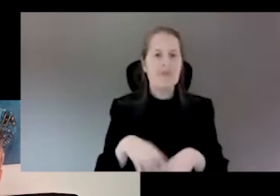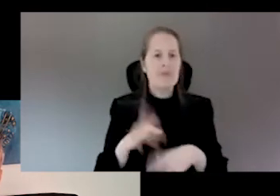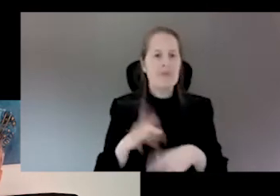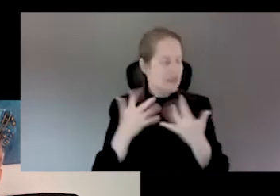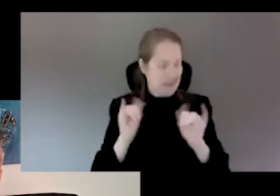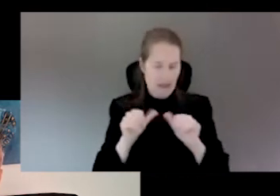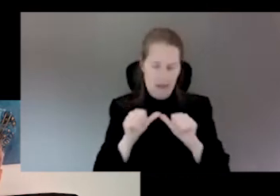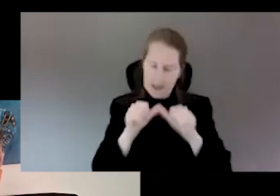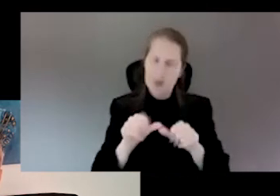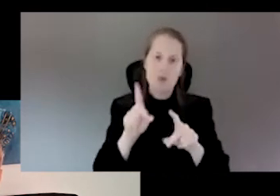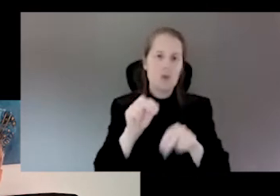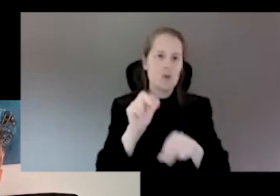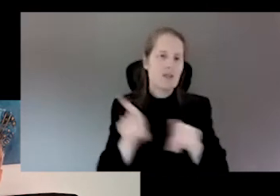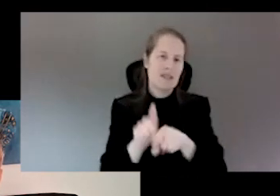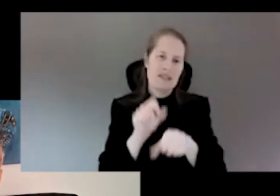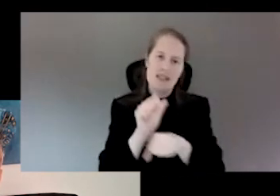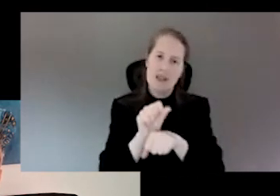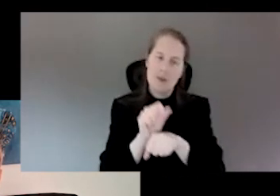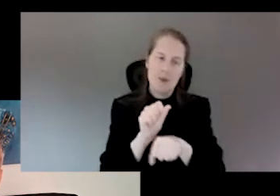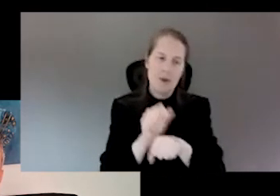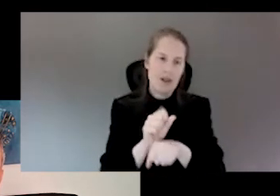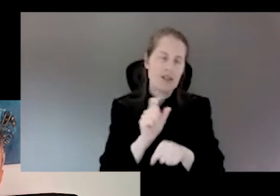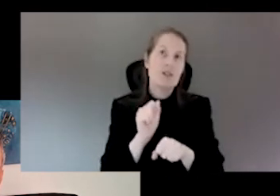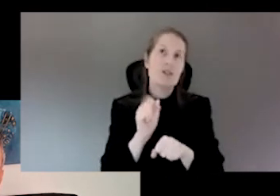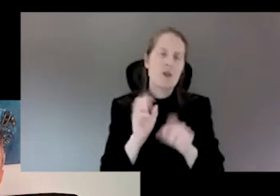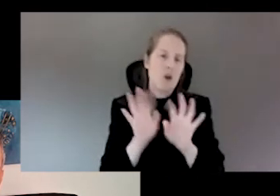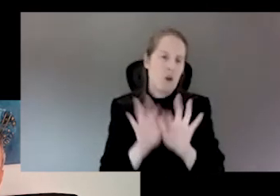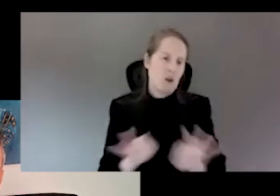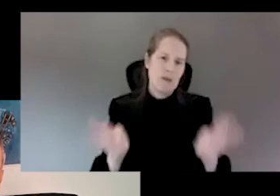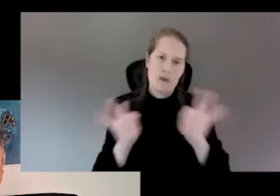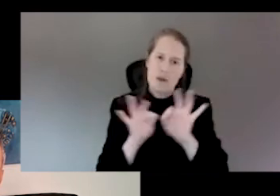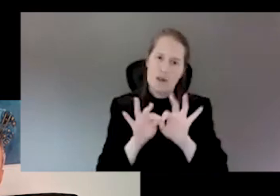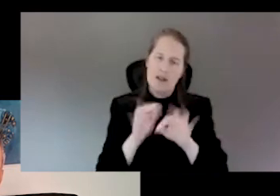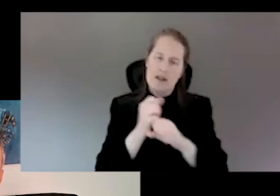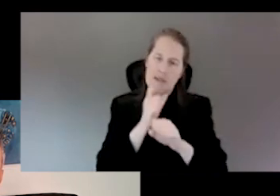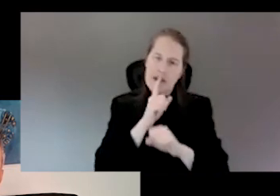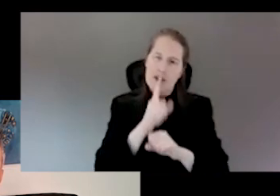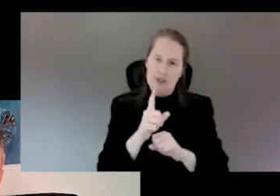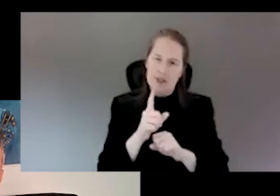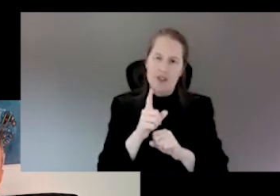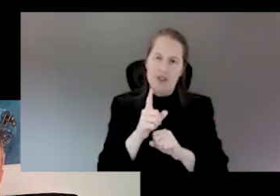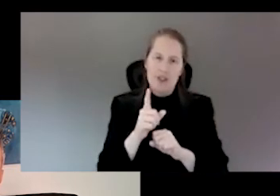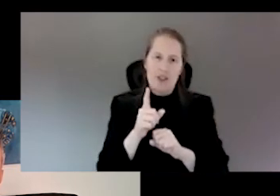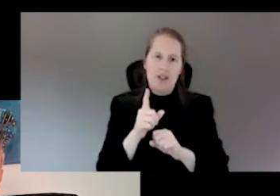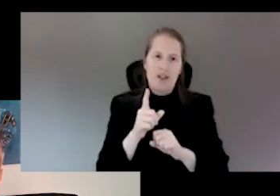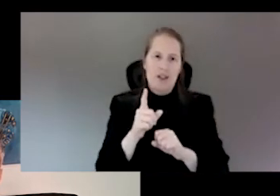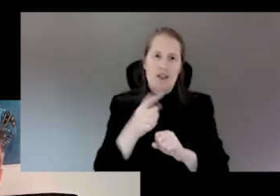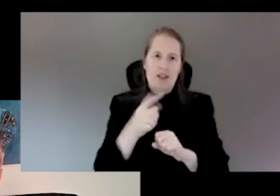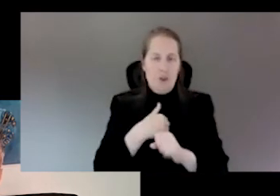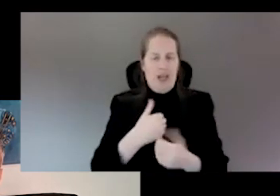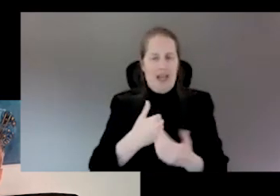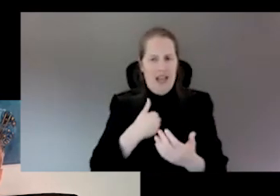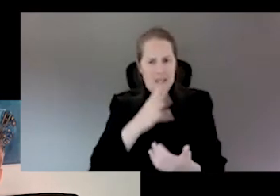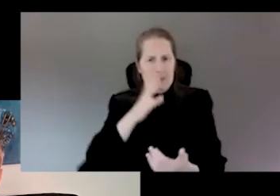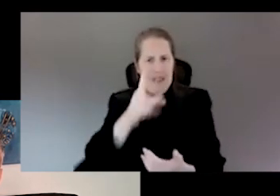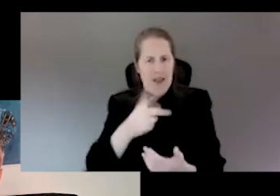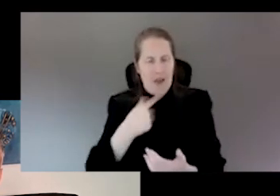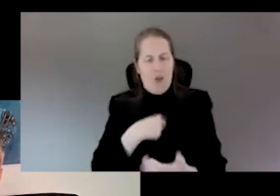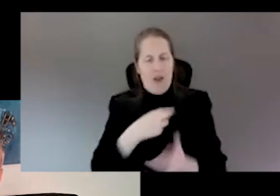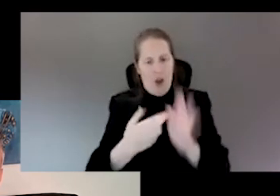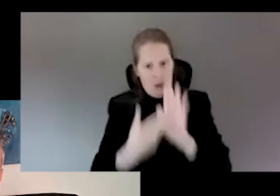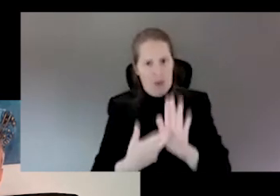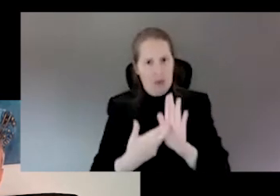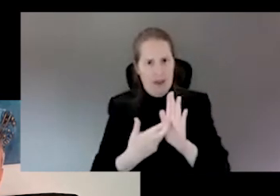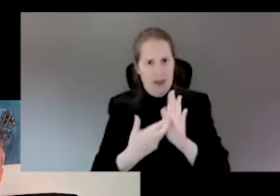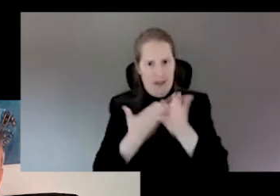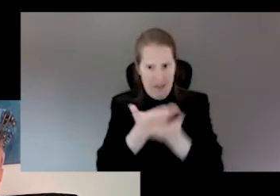that work because it's so important to make sure that we have a voice and that we are represented within